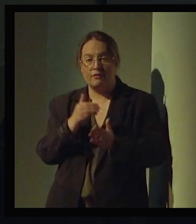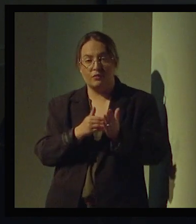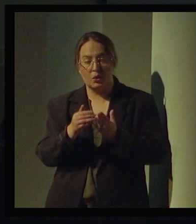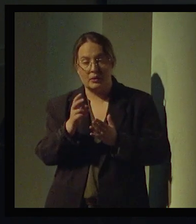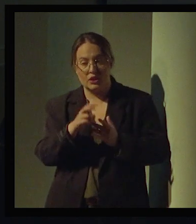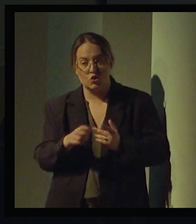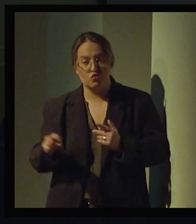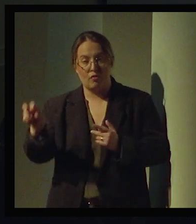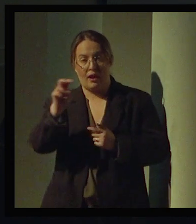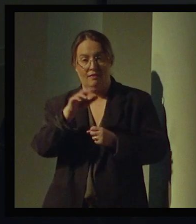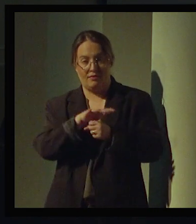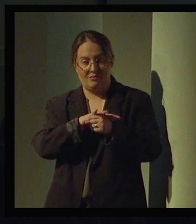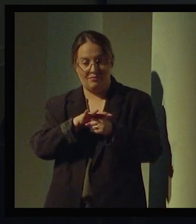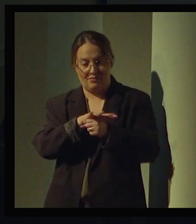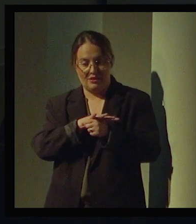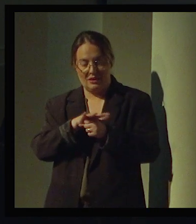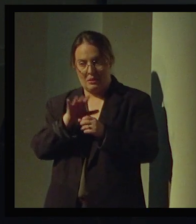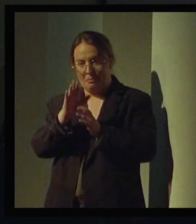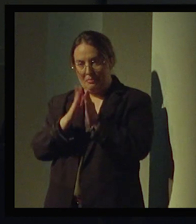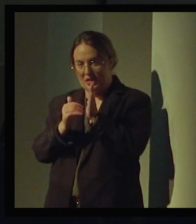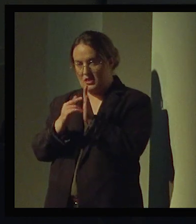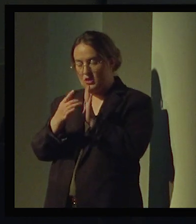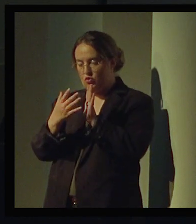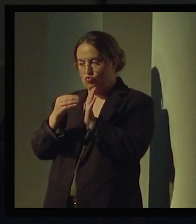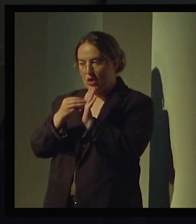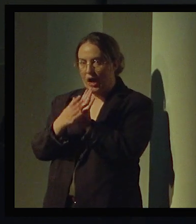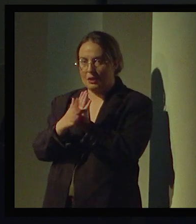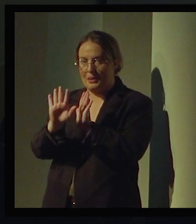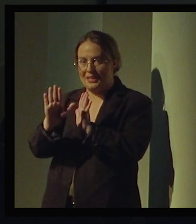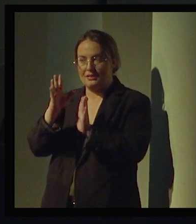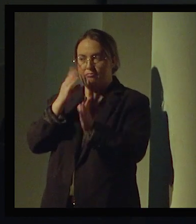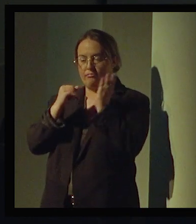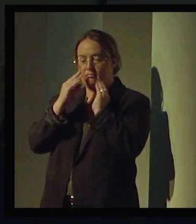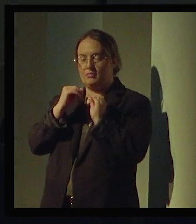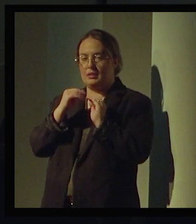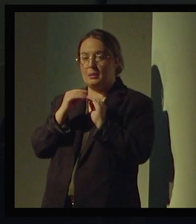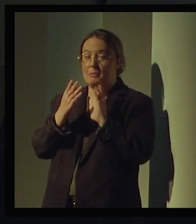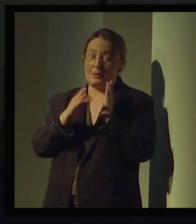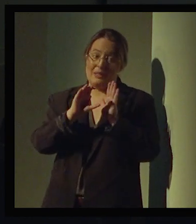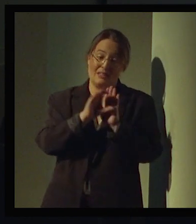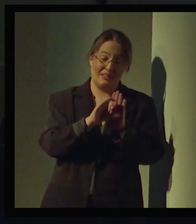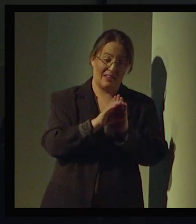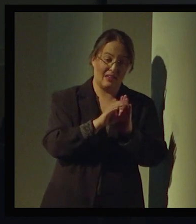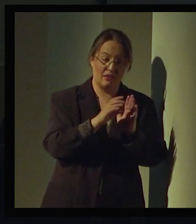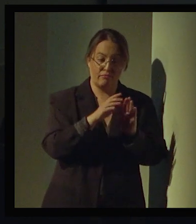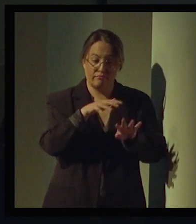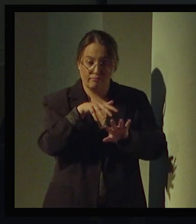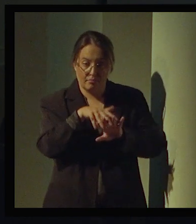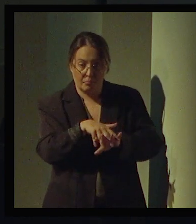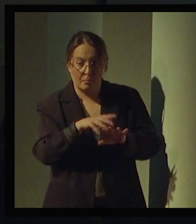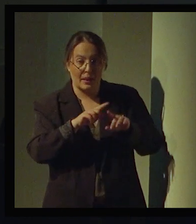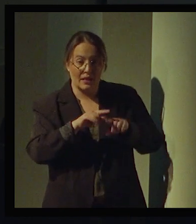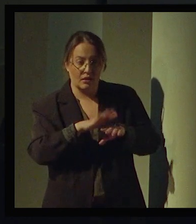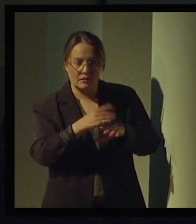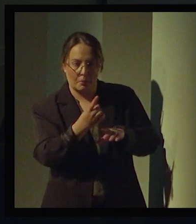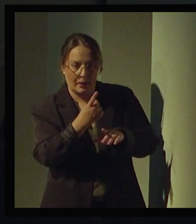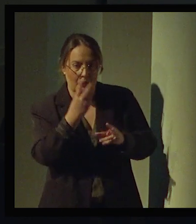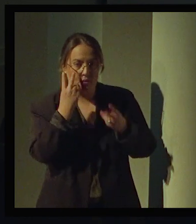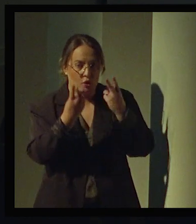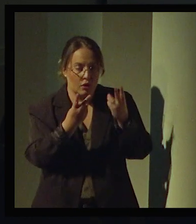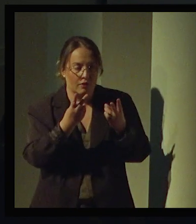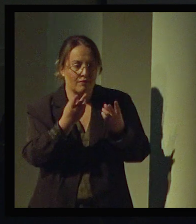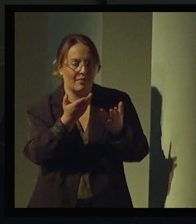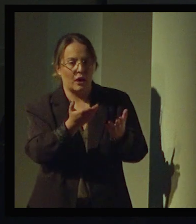an almost documentary appearance, and the scene may well be rooted in something he observed there, colorful